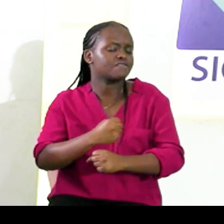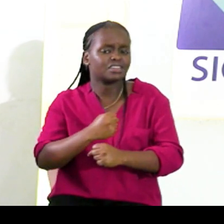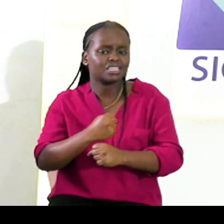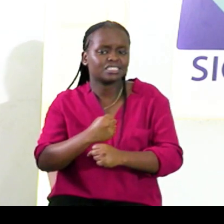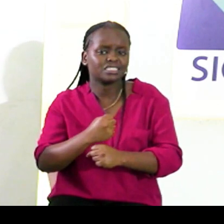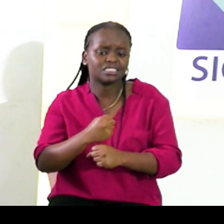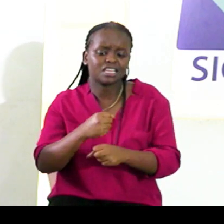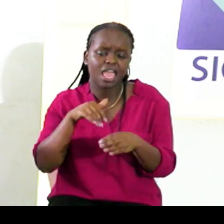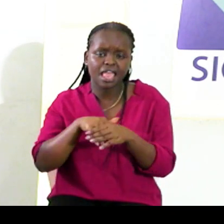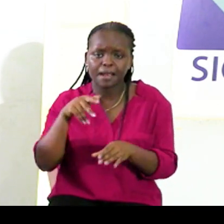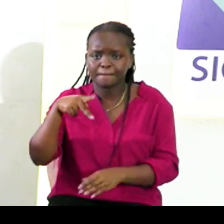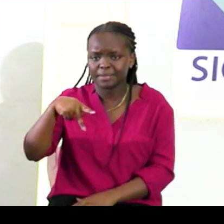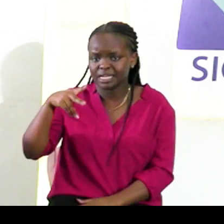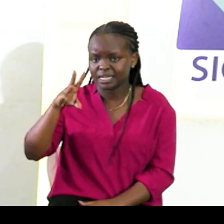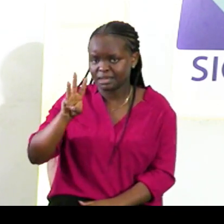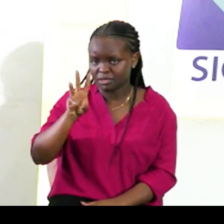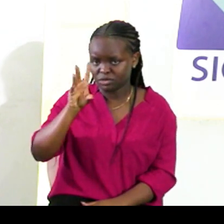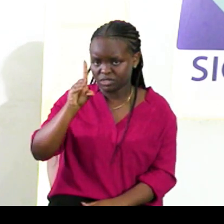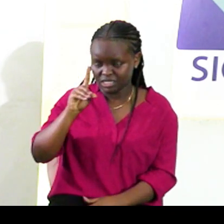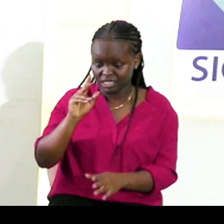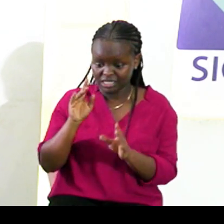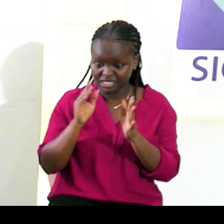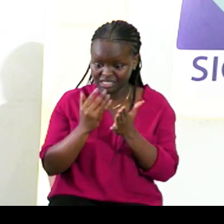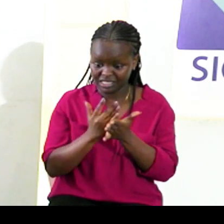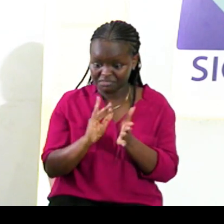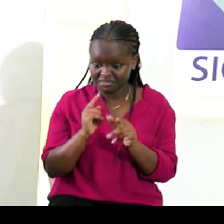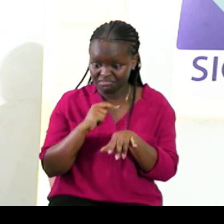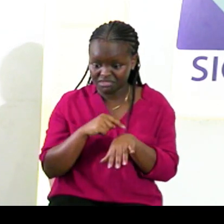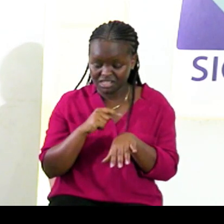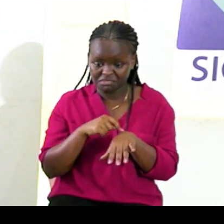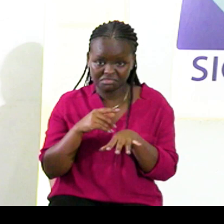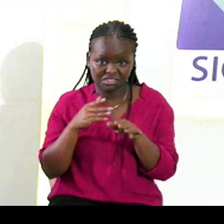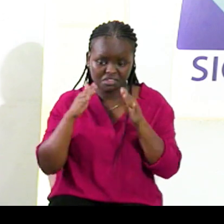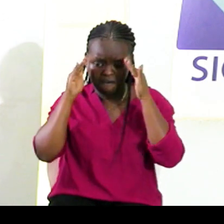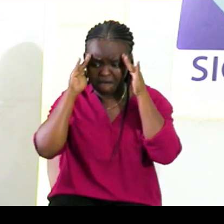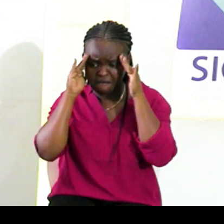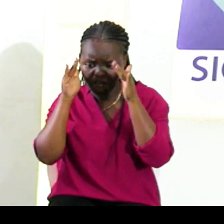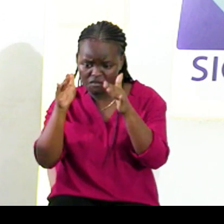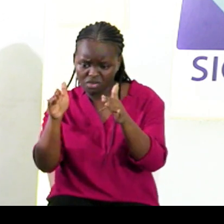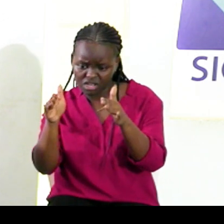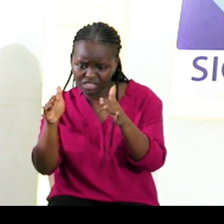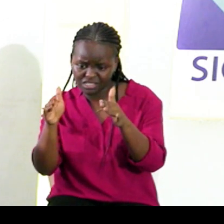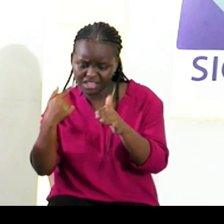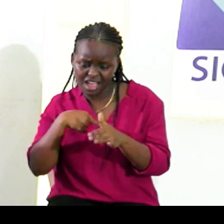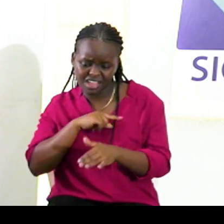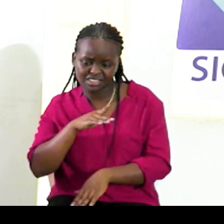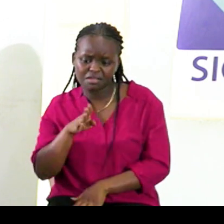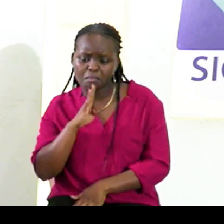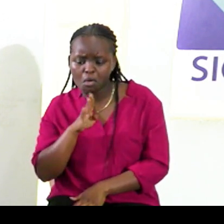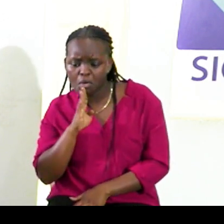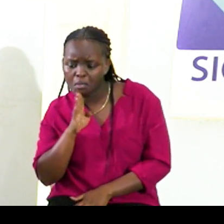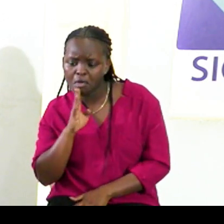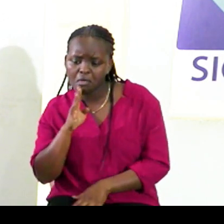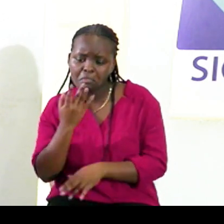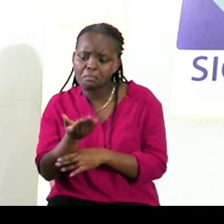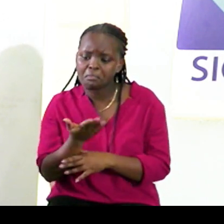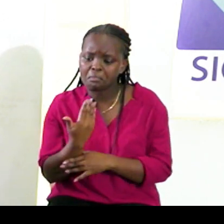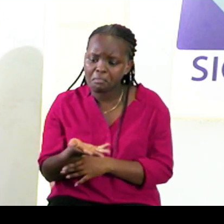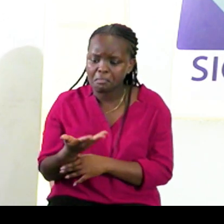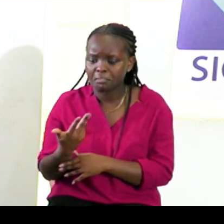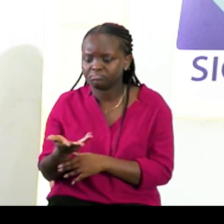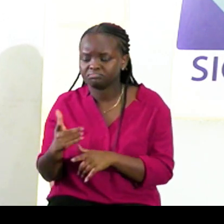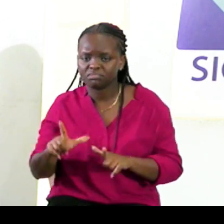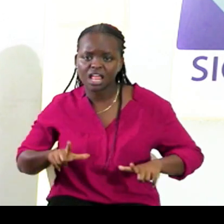living with disability. Sometimes they tend to focus that we are beggars, so we should live a life